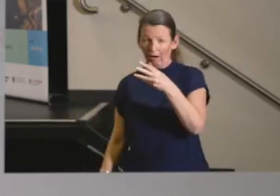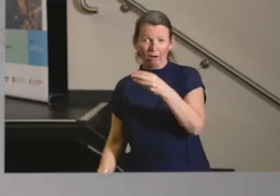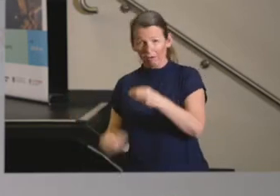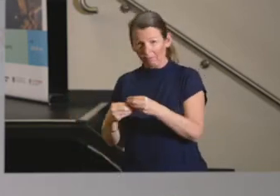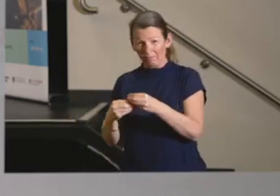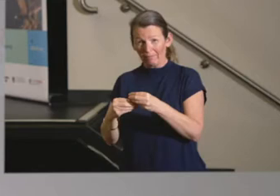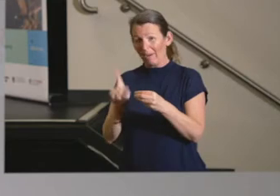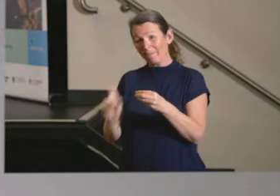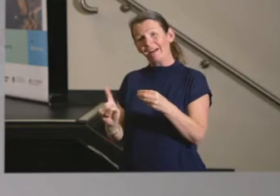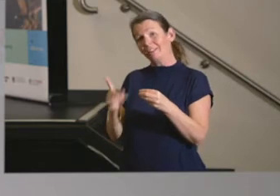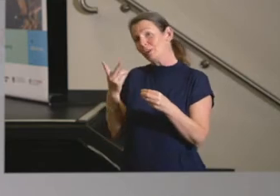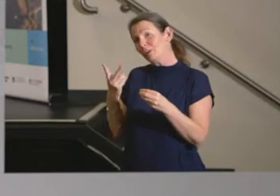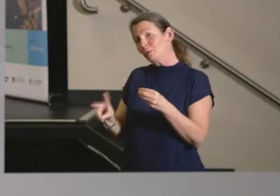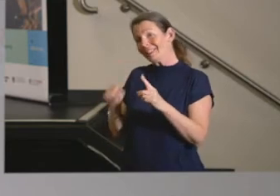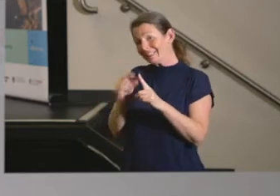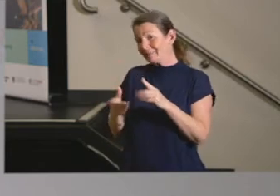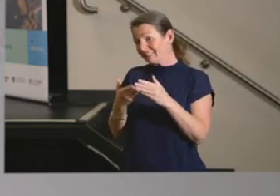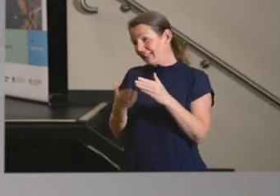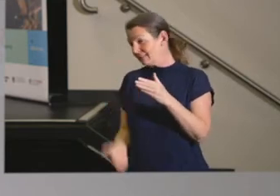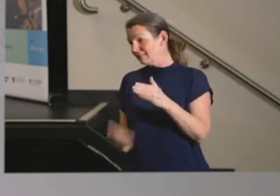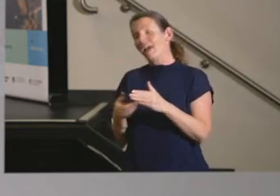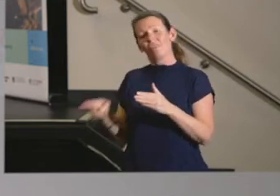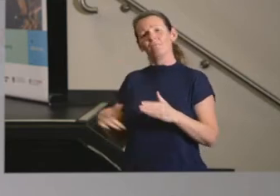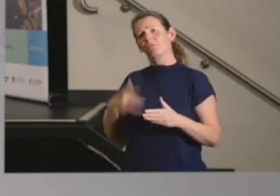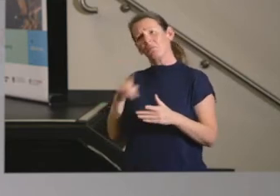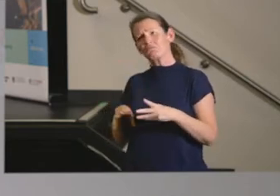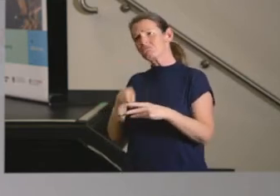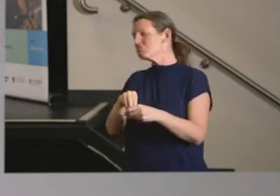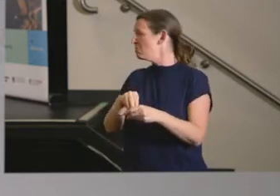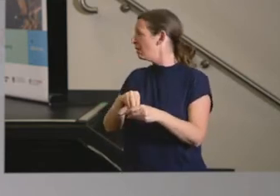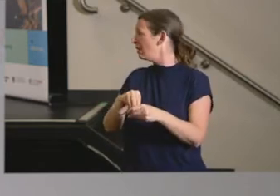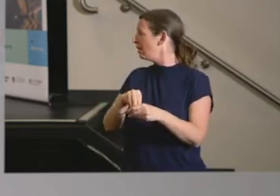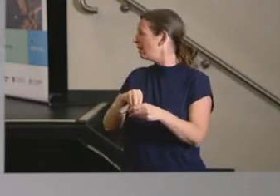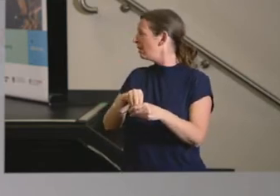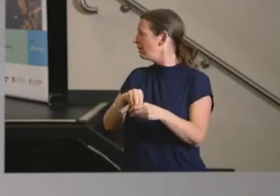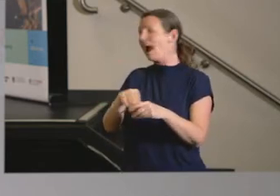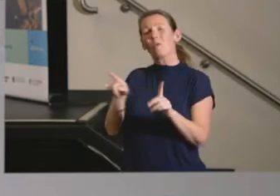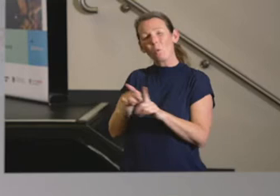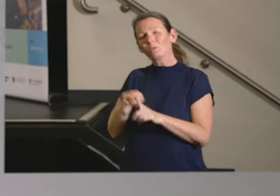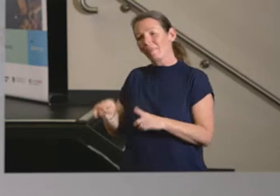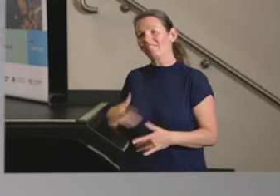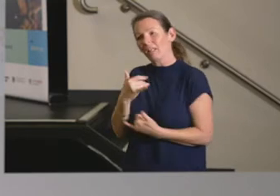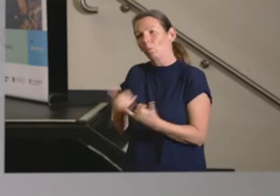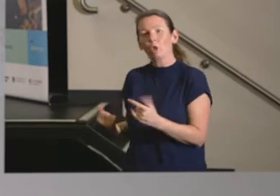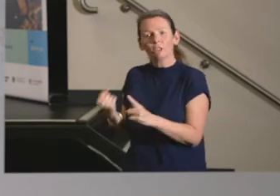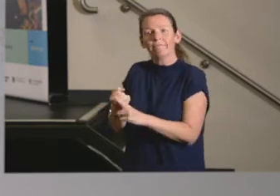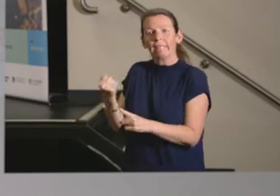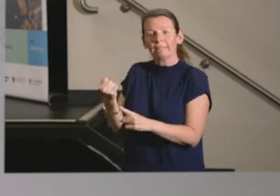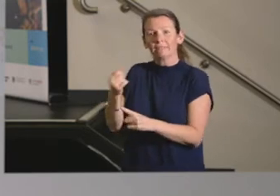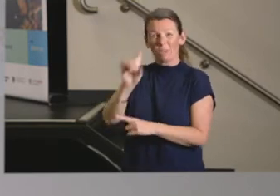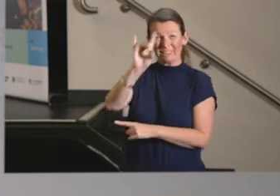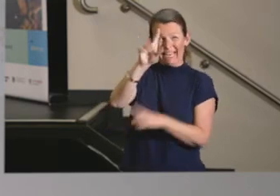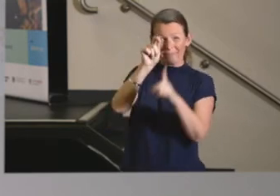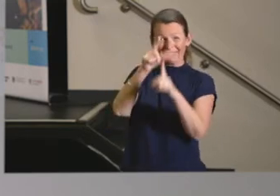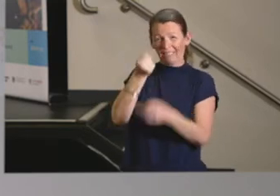it's the 20% who have the least, who have contributed the least, and who are also feeling the effects the most and the most today.